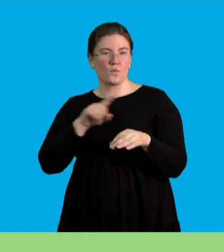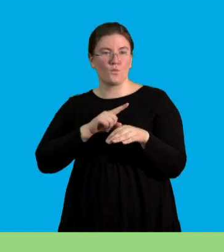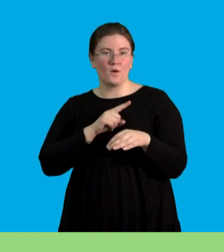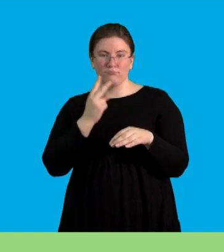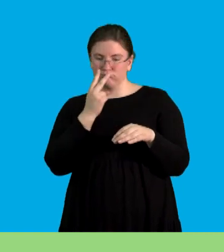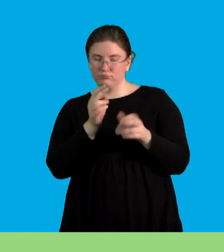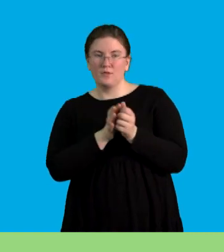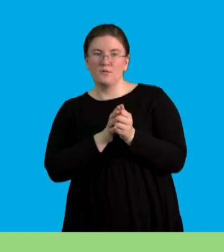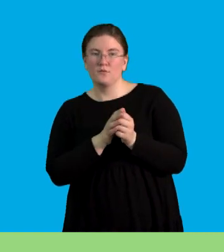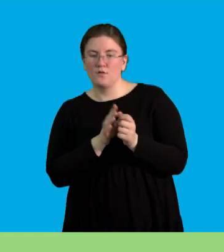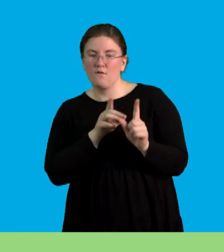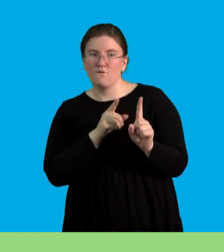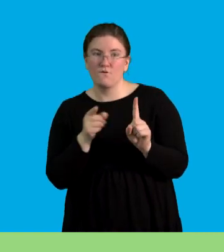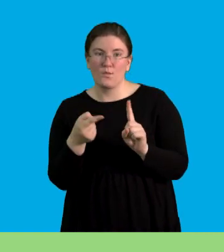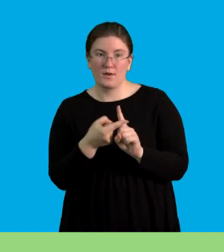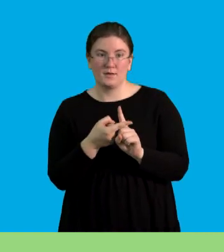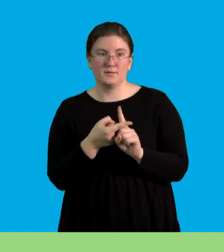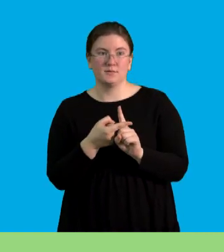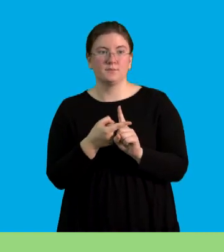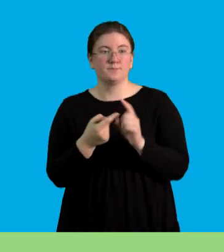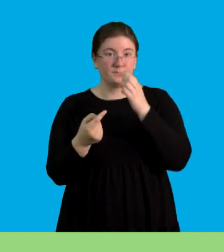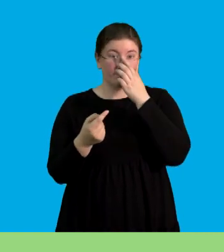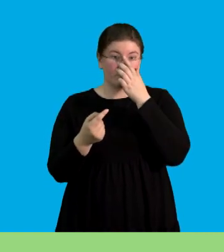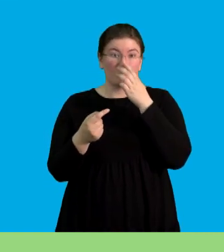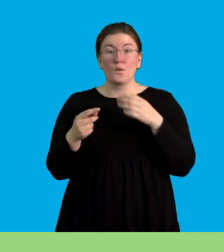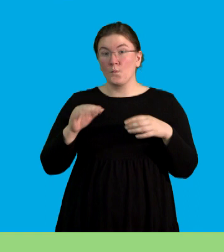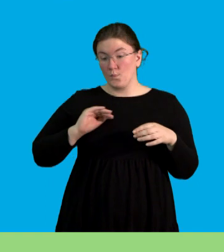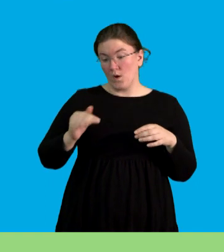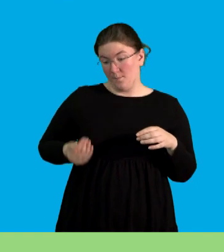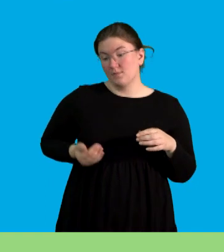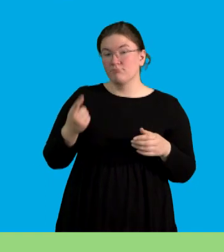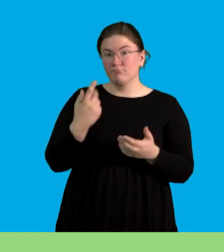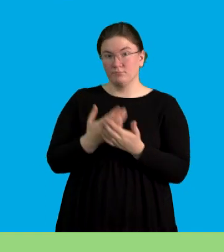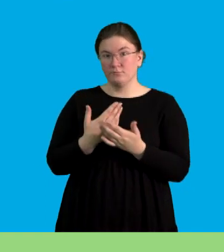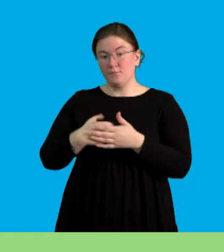Female stick insects can reproduce without mating.